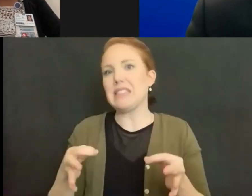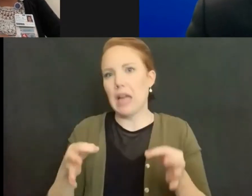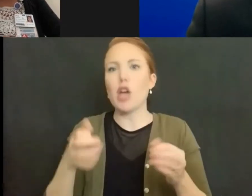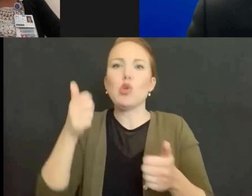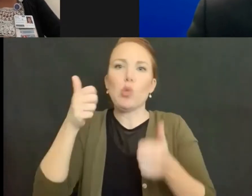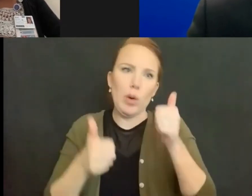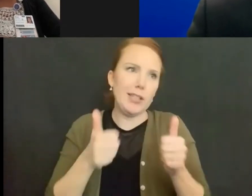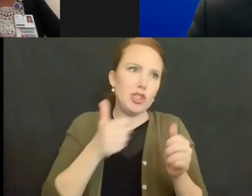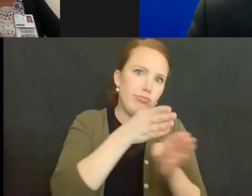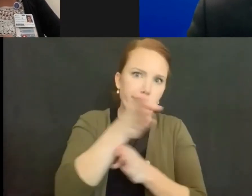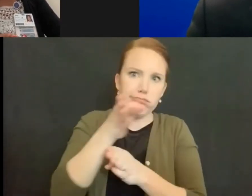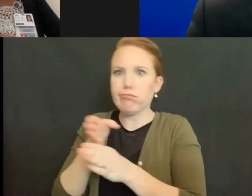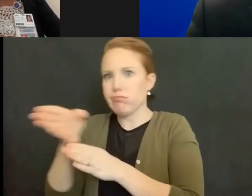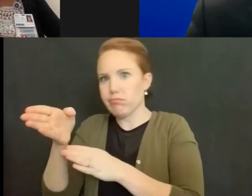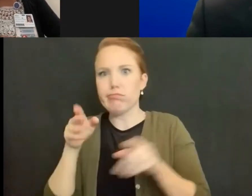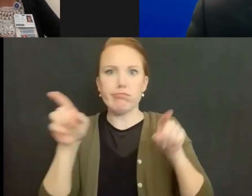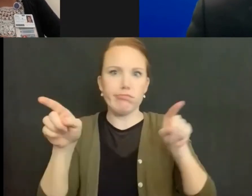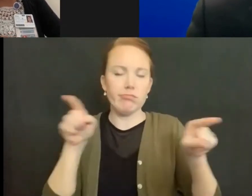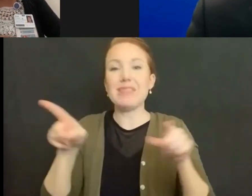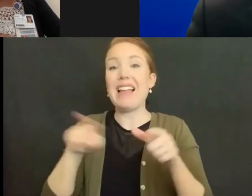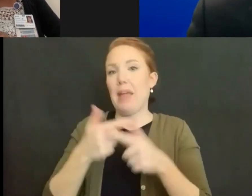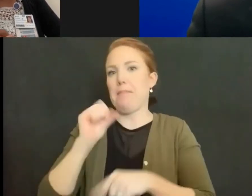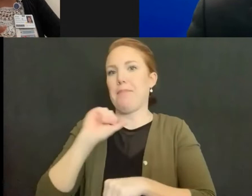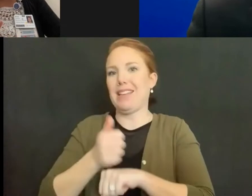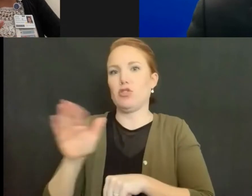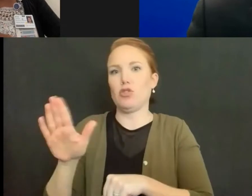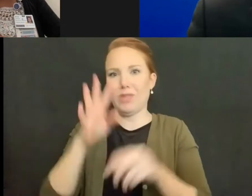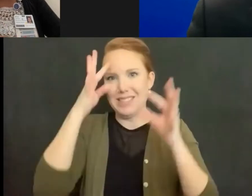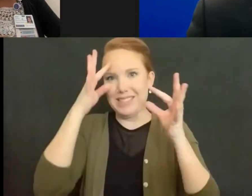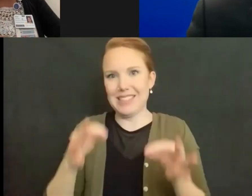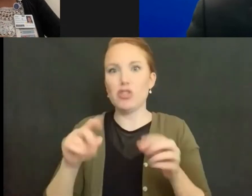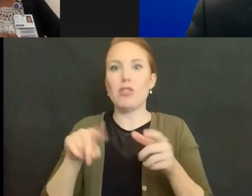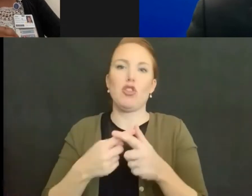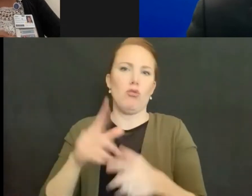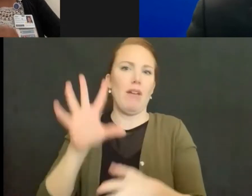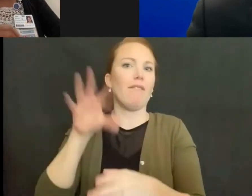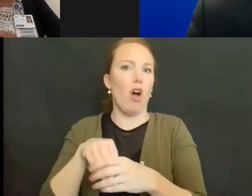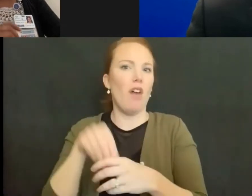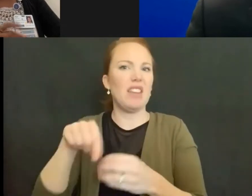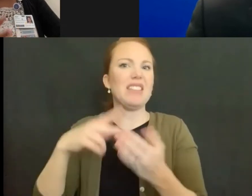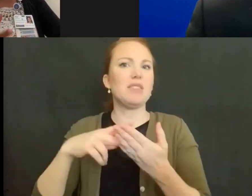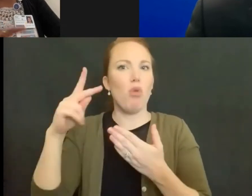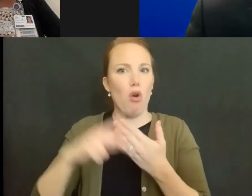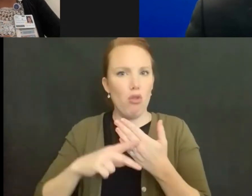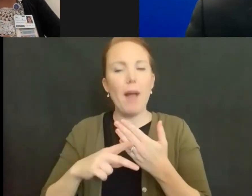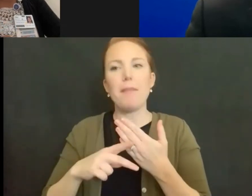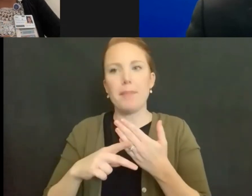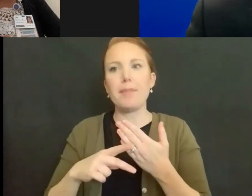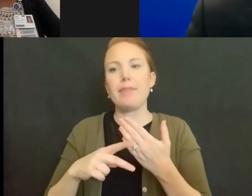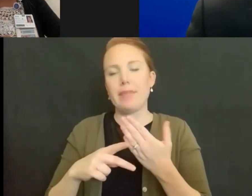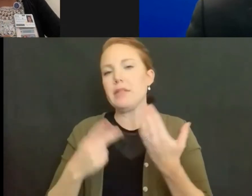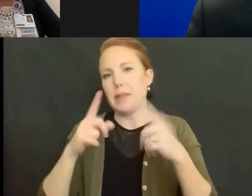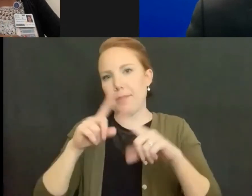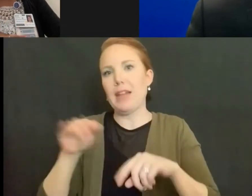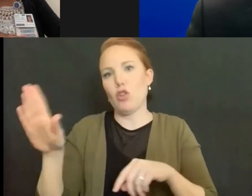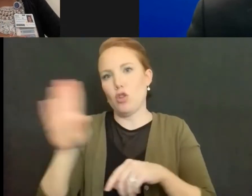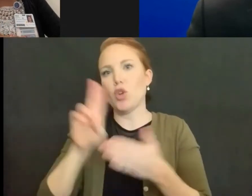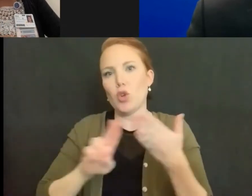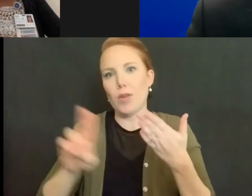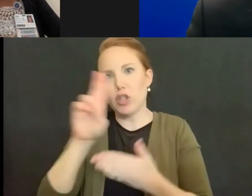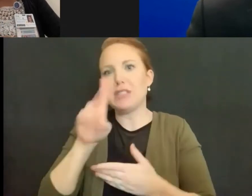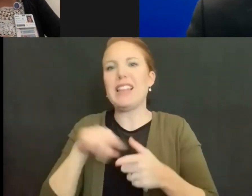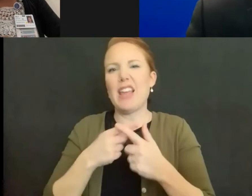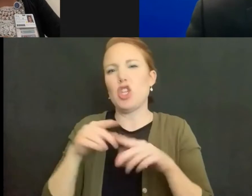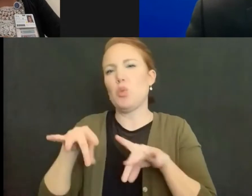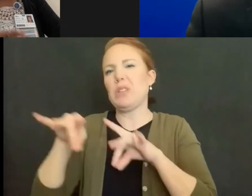you want to go. Yes, and based on that, you get into this program if whatever the university you select to go, if Okay. they